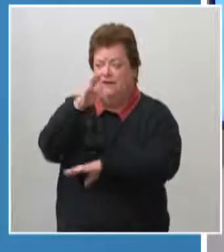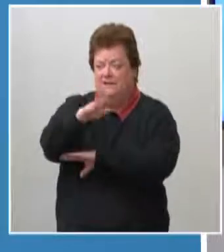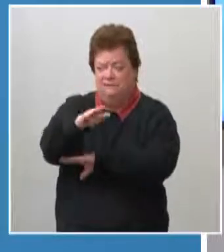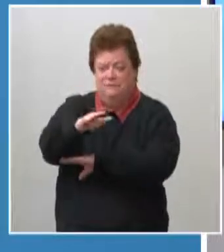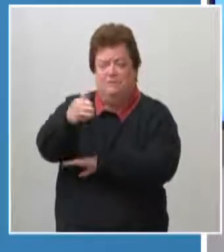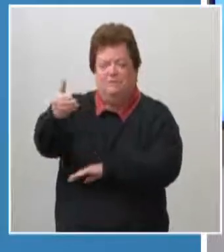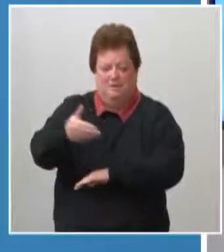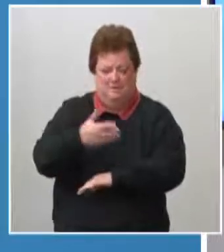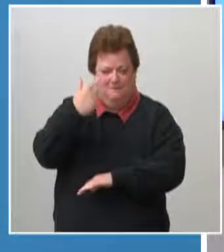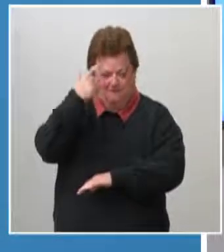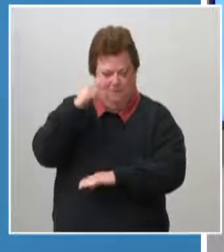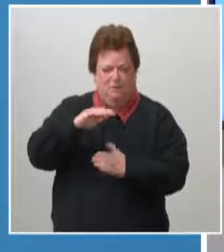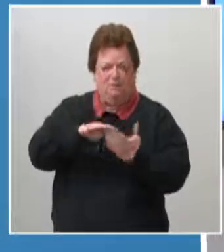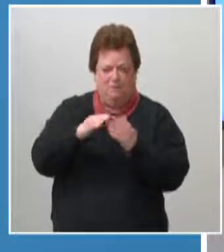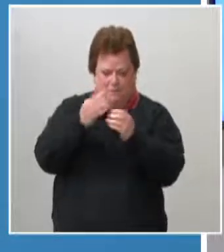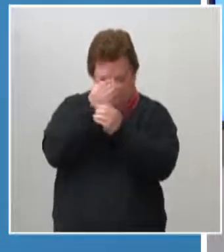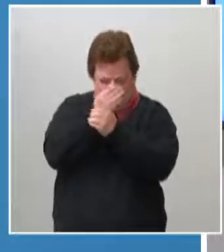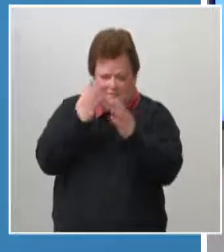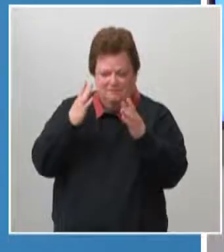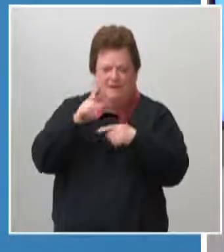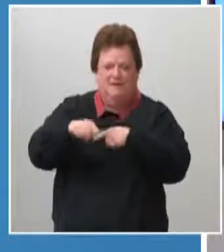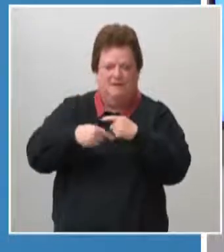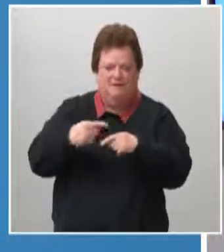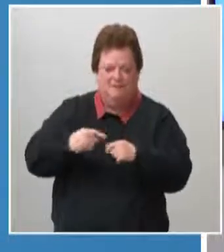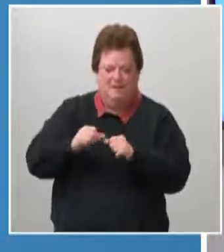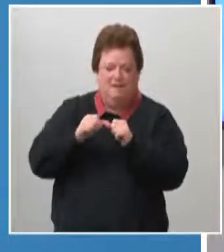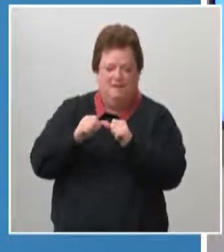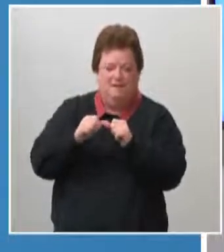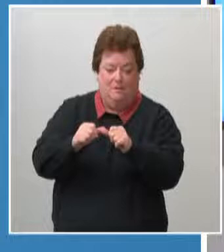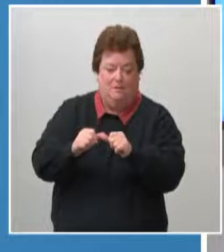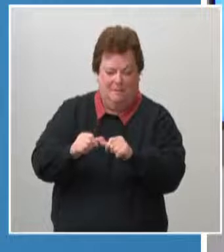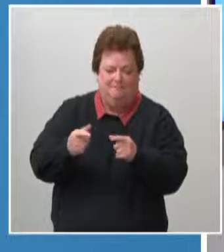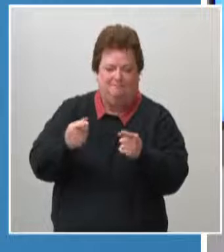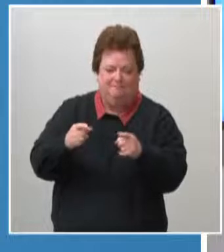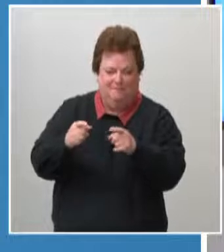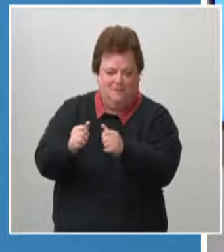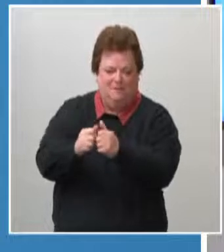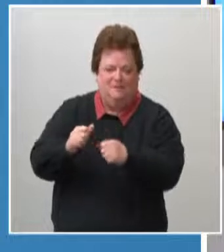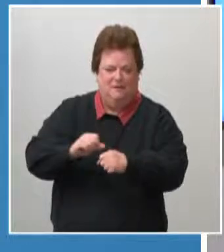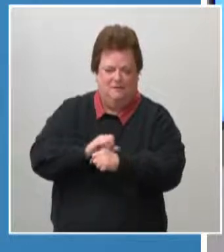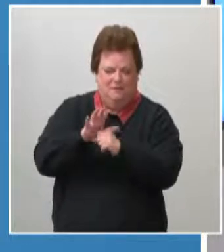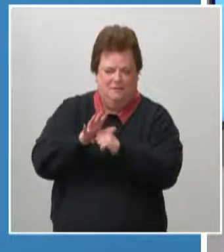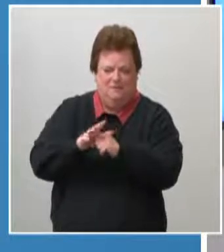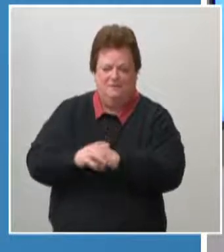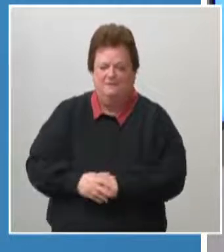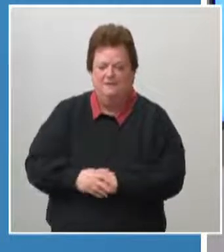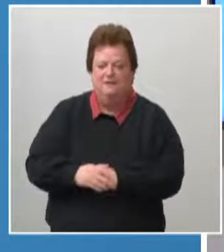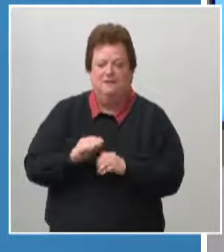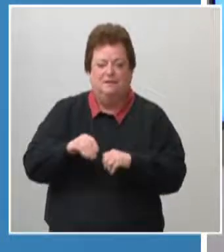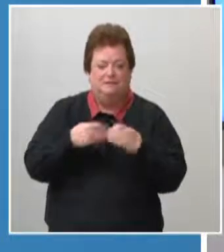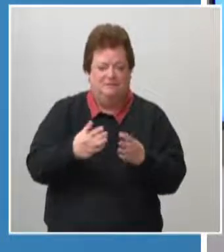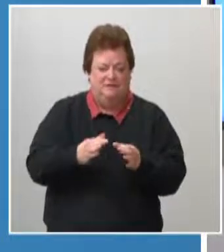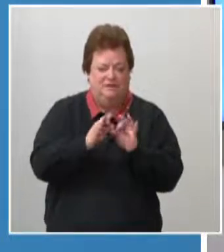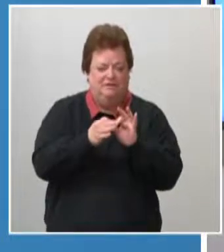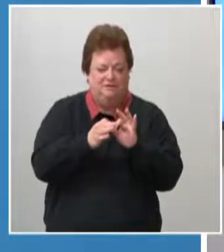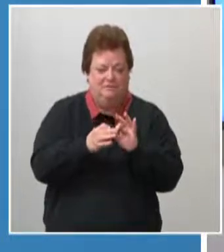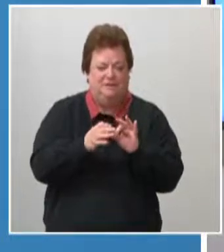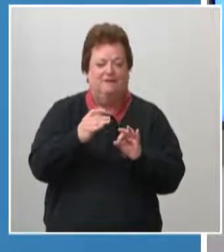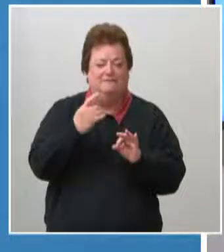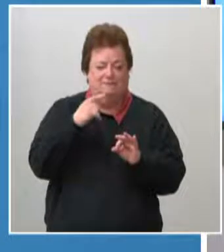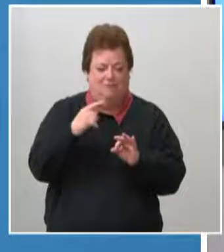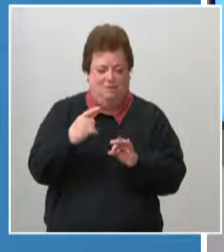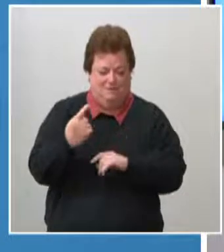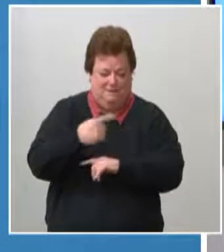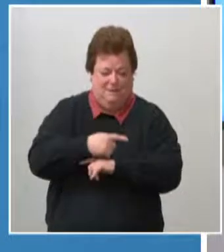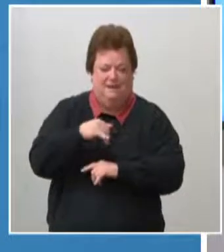And welcome to this community briefing on our ongoing pandemic response efforts. Providing interpretation for